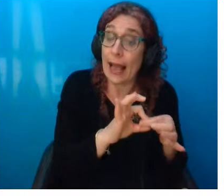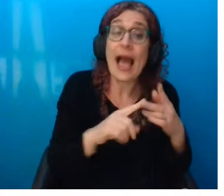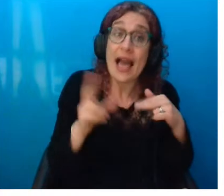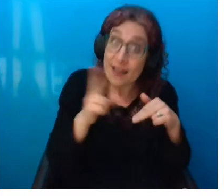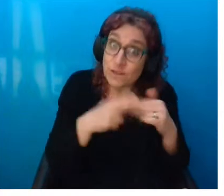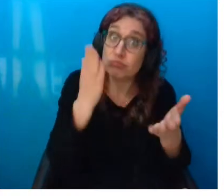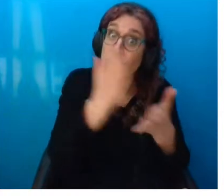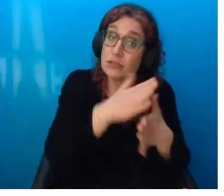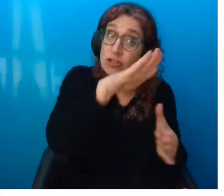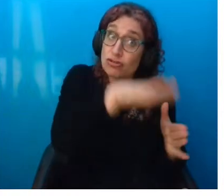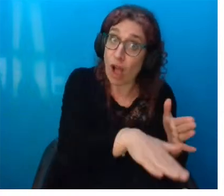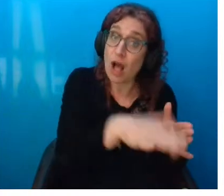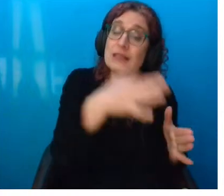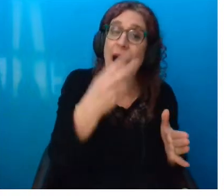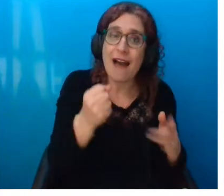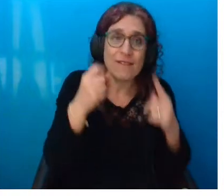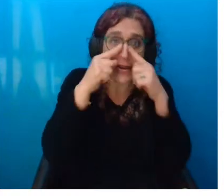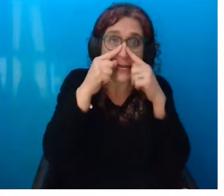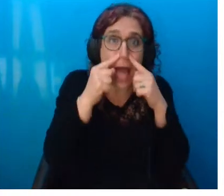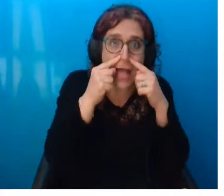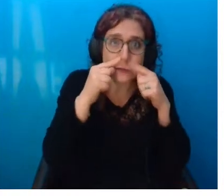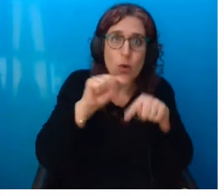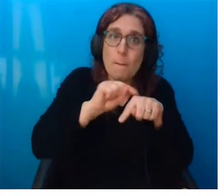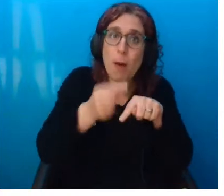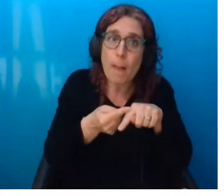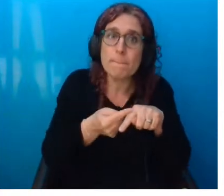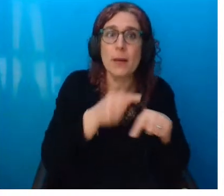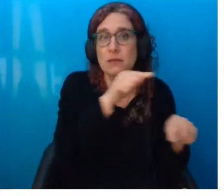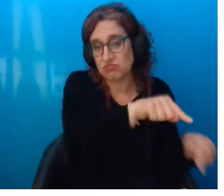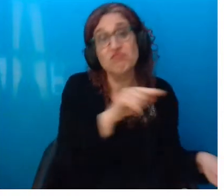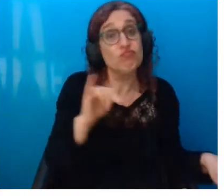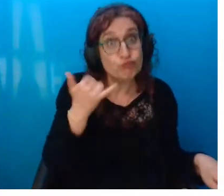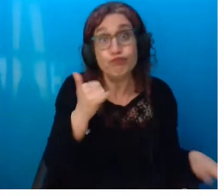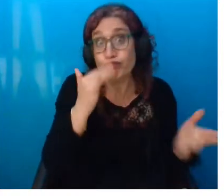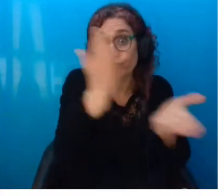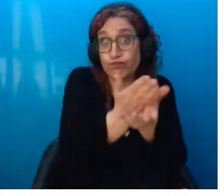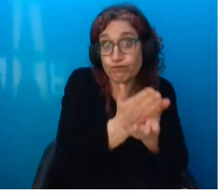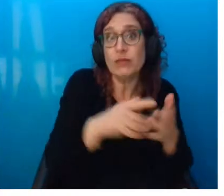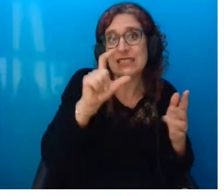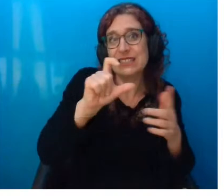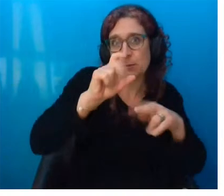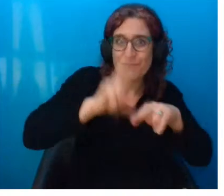polyps, they're cystic fibrosis until proven otherwise.